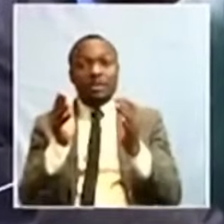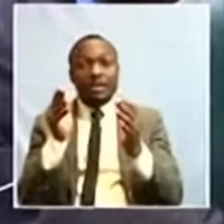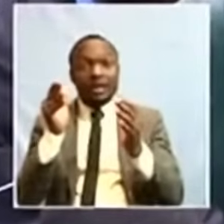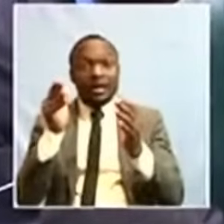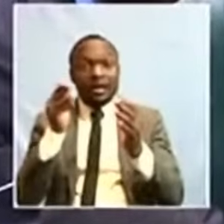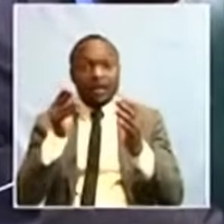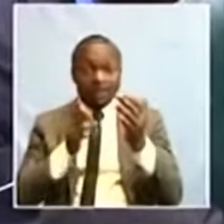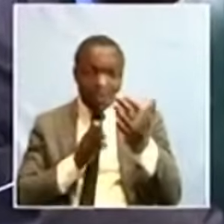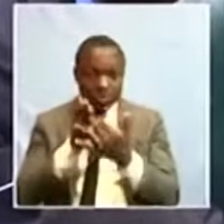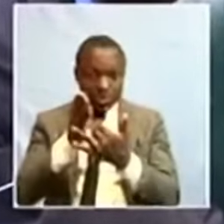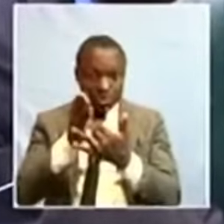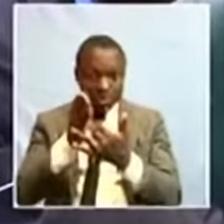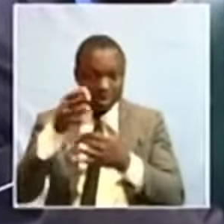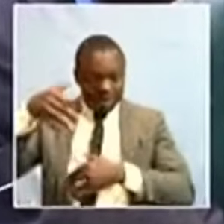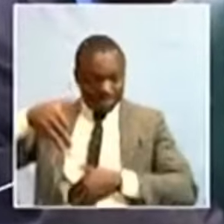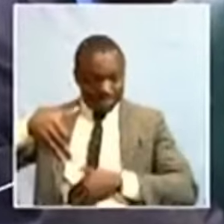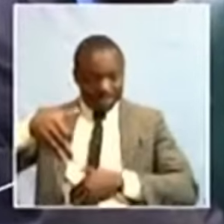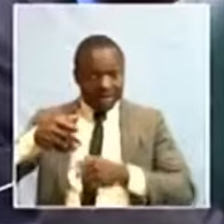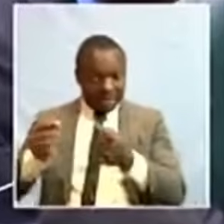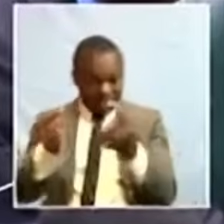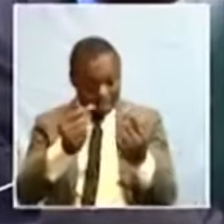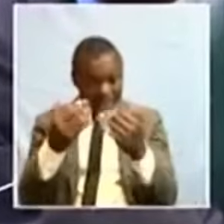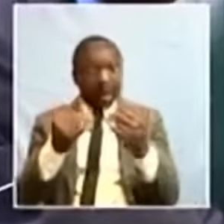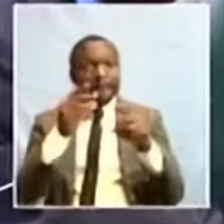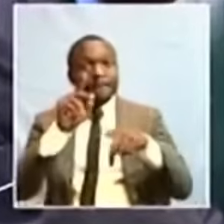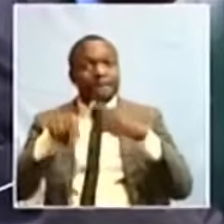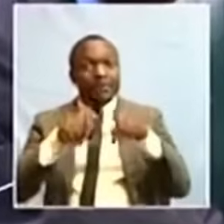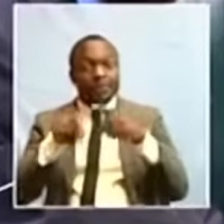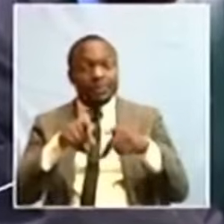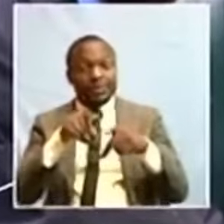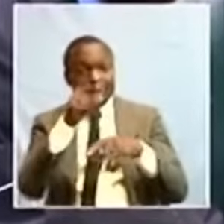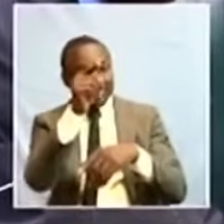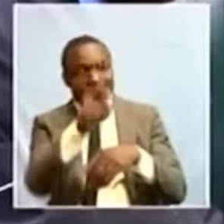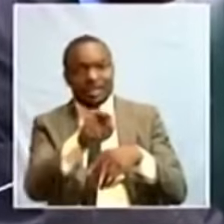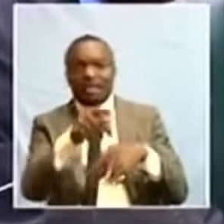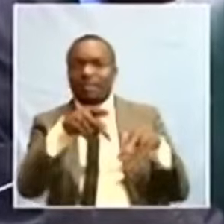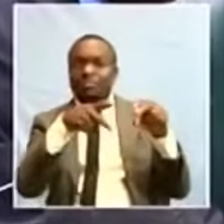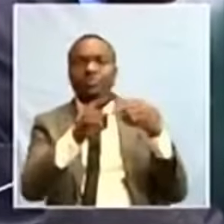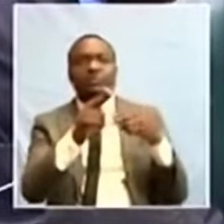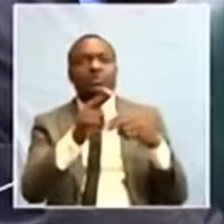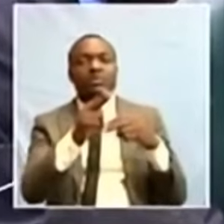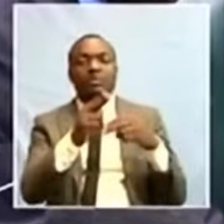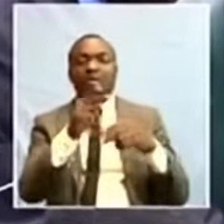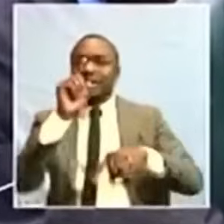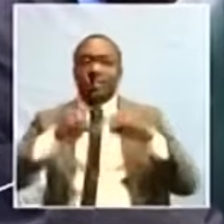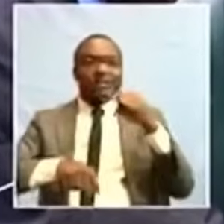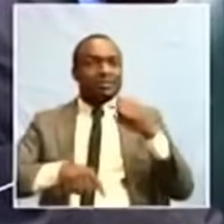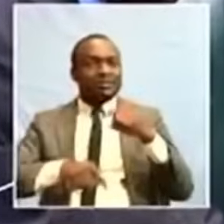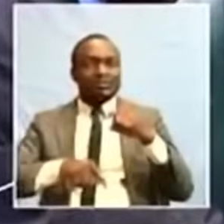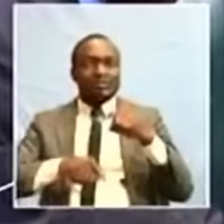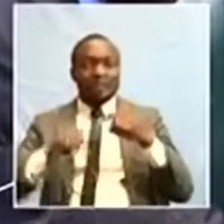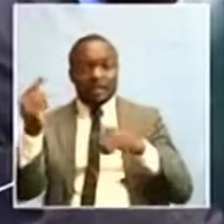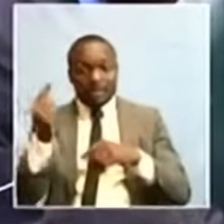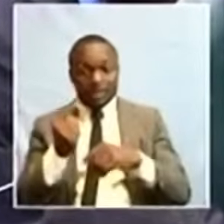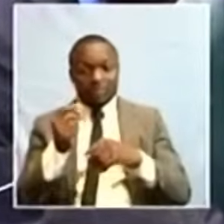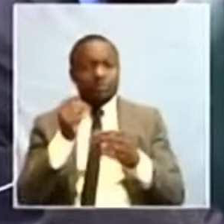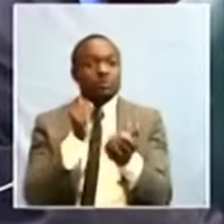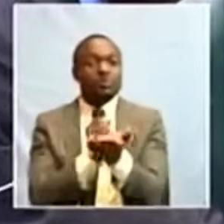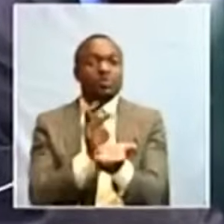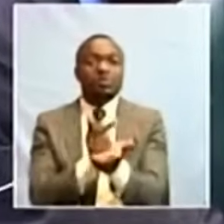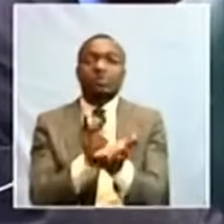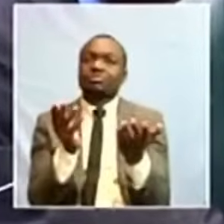the situation stands, your people of Imosho are completely cut. They cannot come to